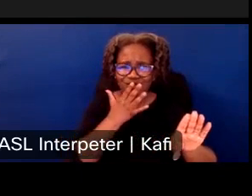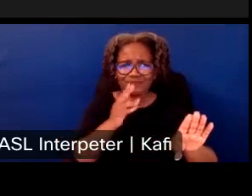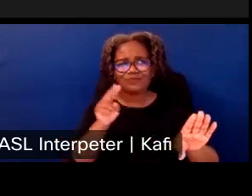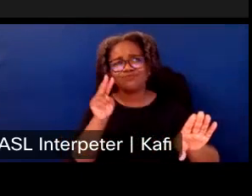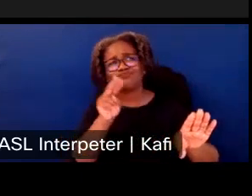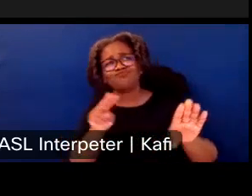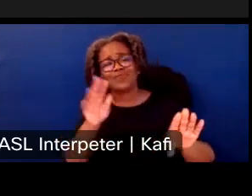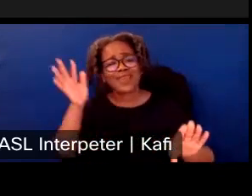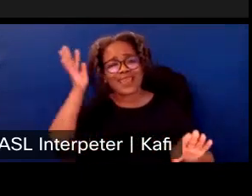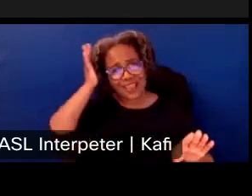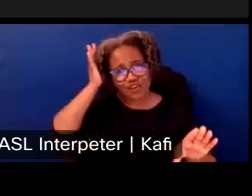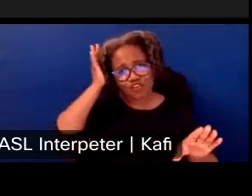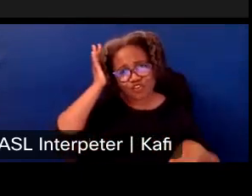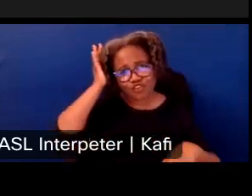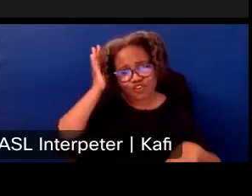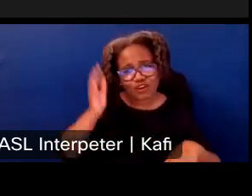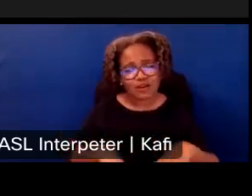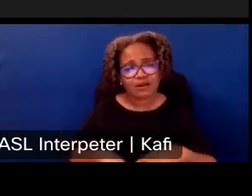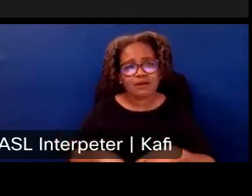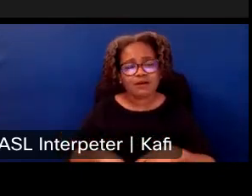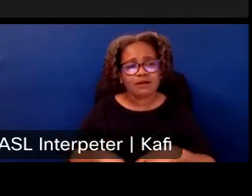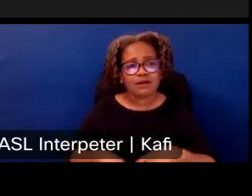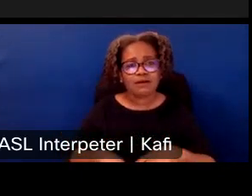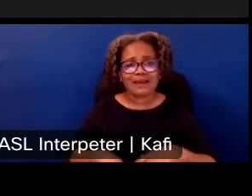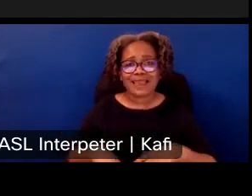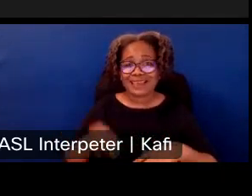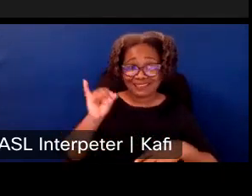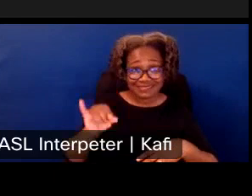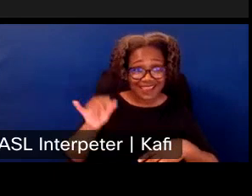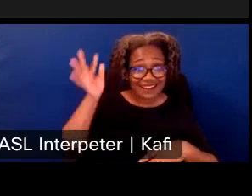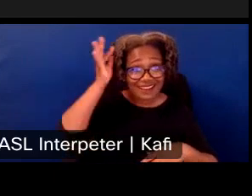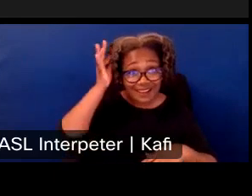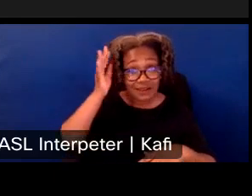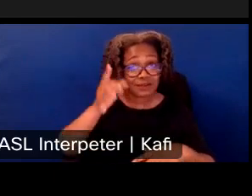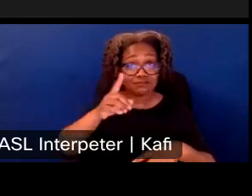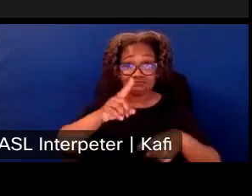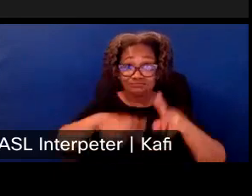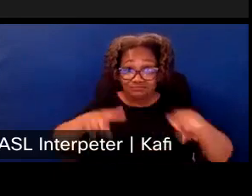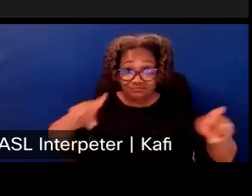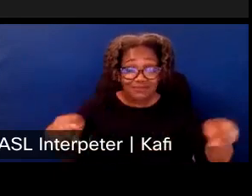colors, lengths. And sometimes we'll go so